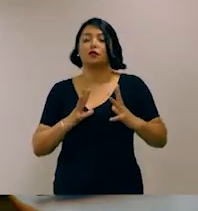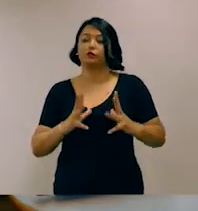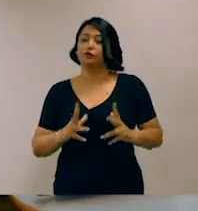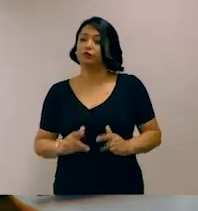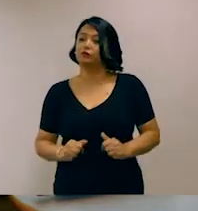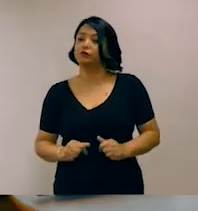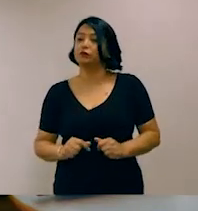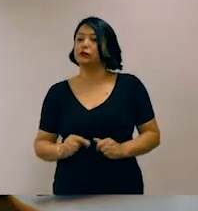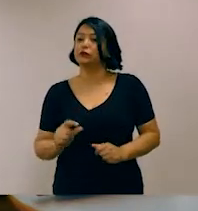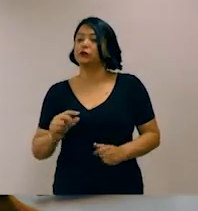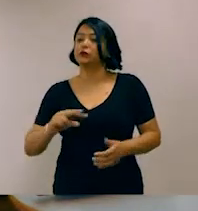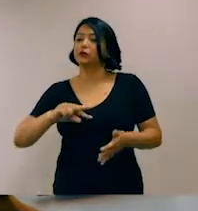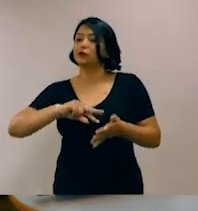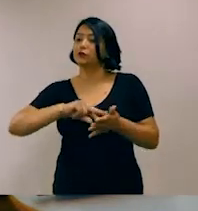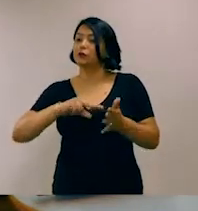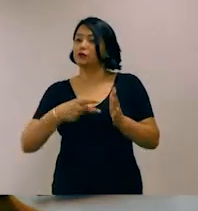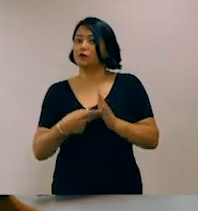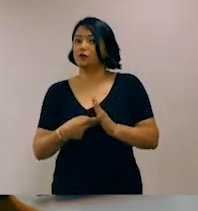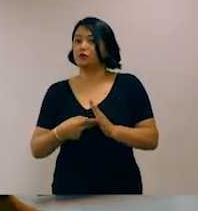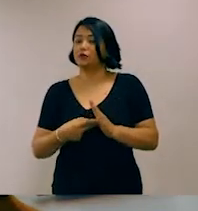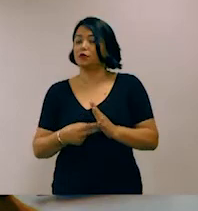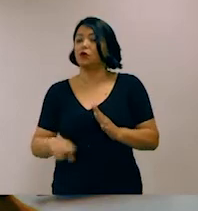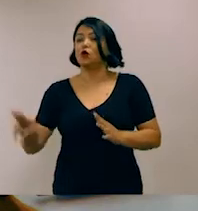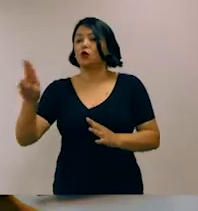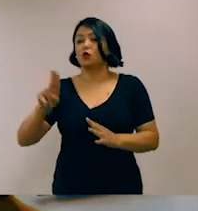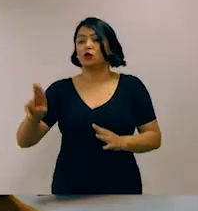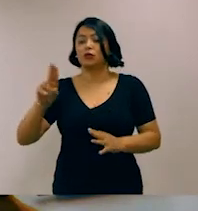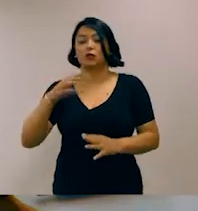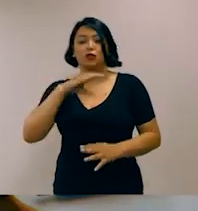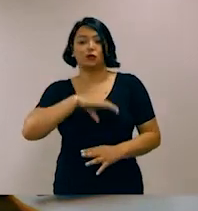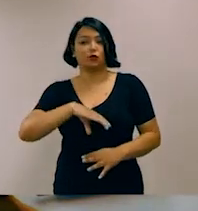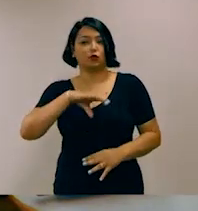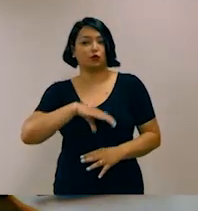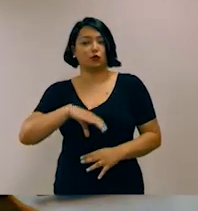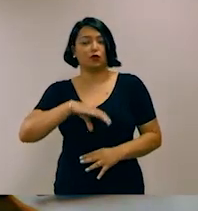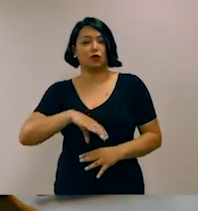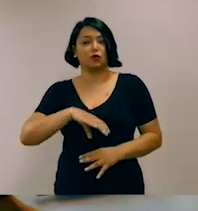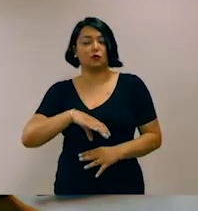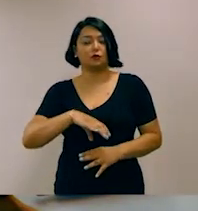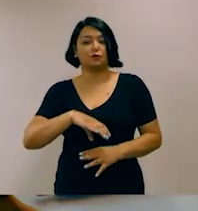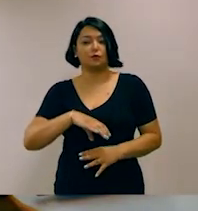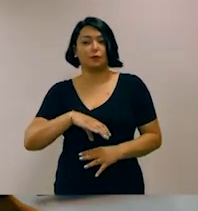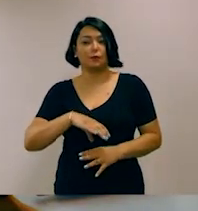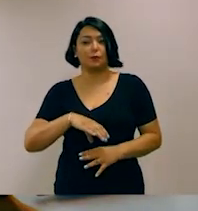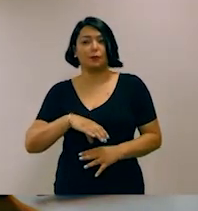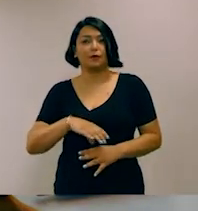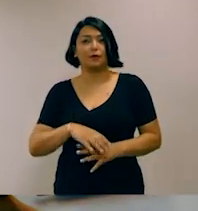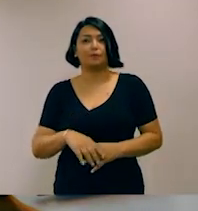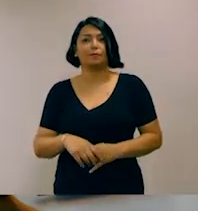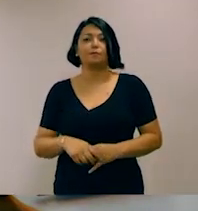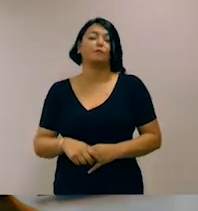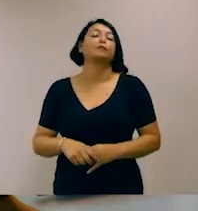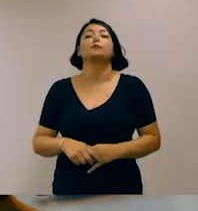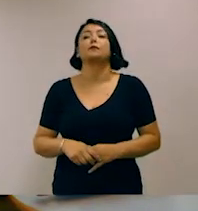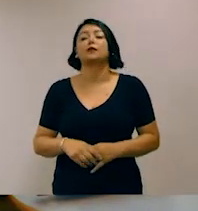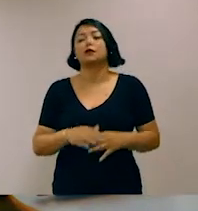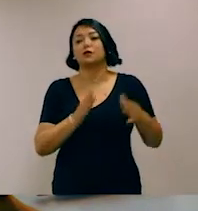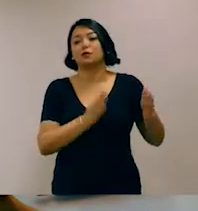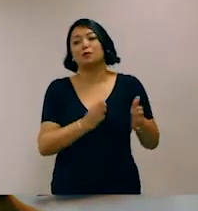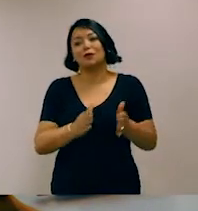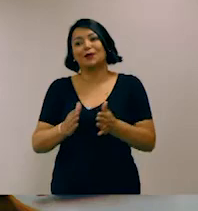terms, everything was done with the parameters set up for Portuguese. And also